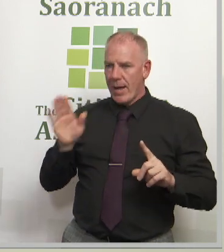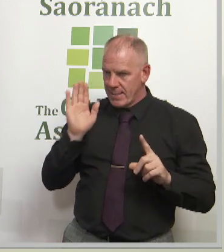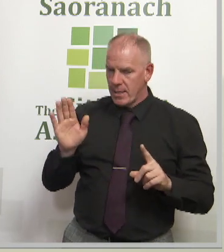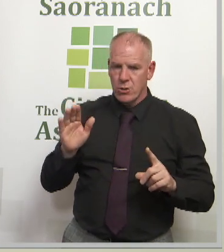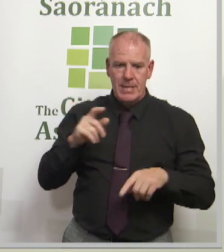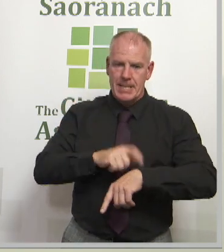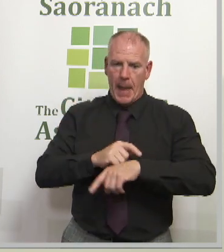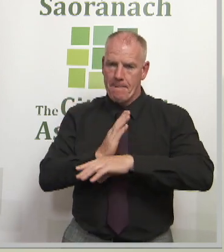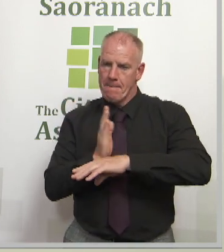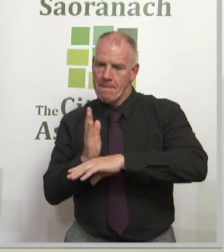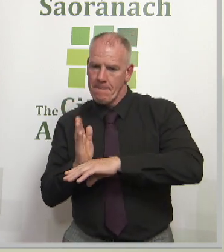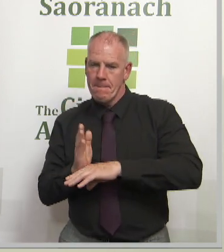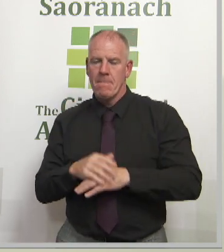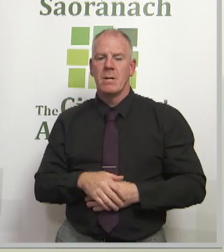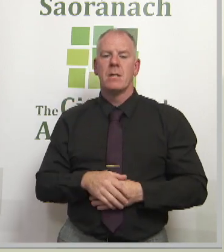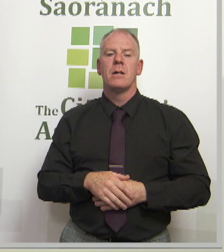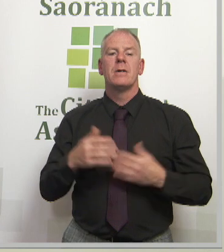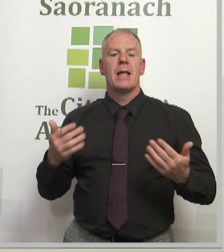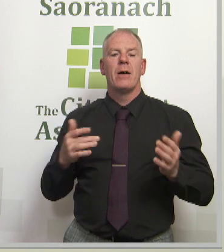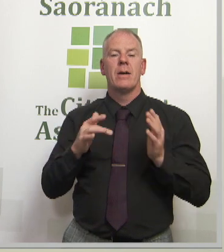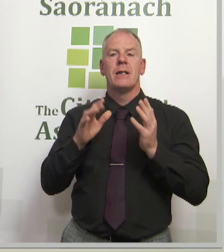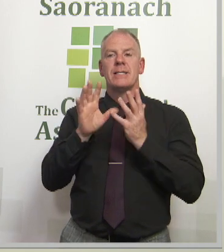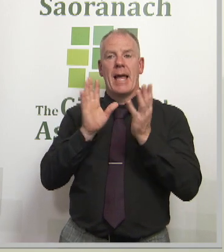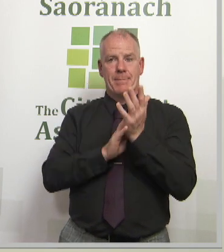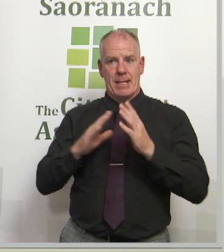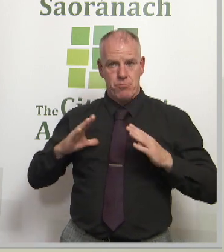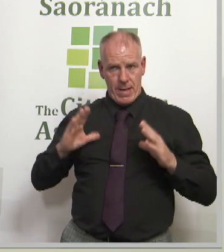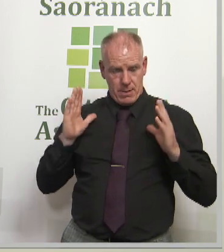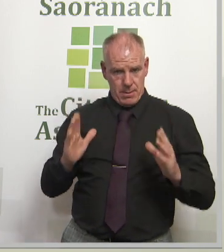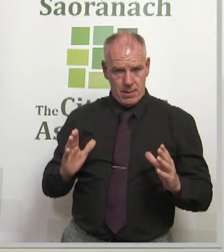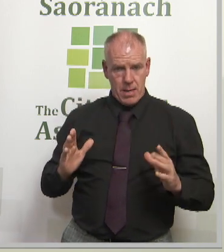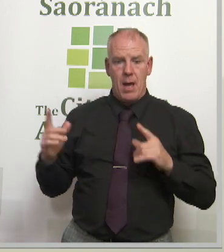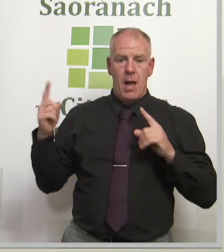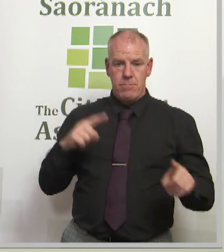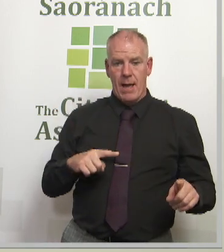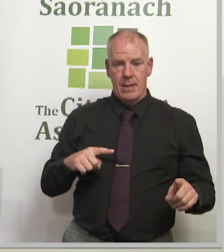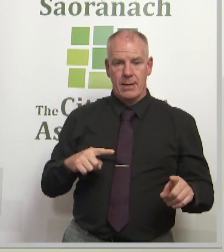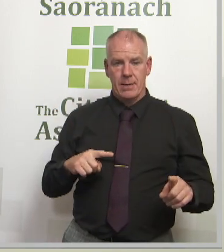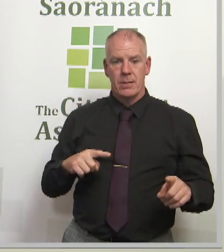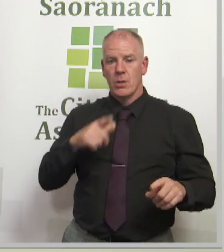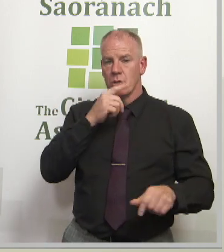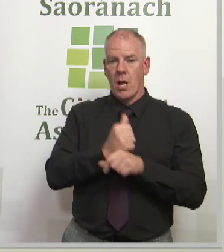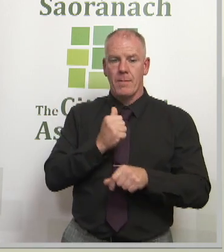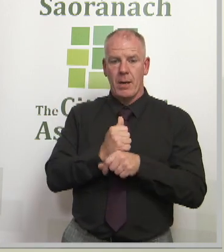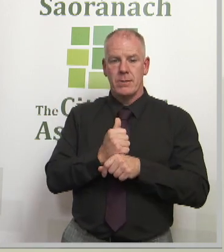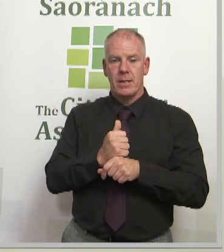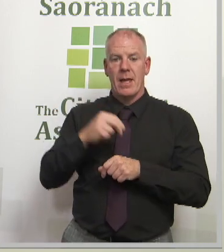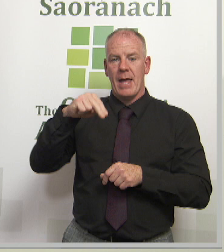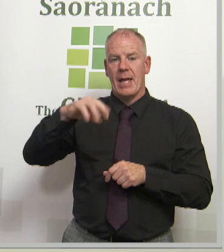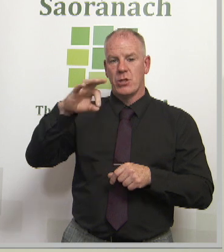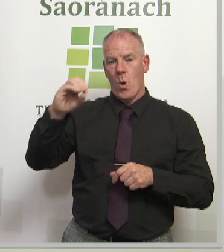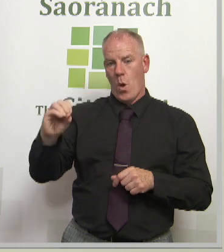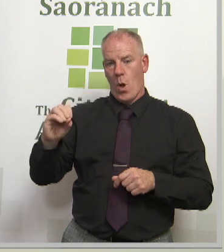just don't have time for all the questions now. So we're going to take a 10-minute break, and we're coming back to talk to the